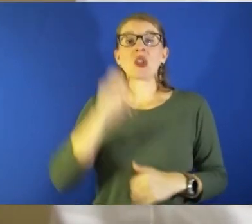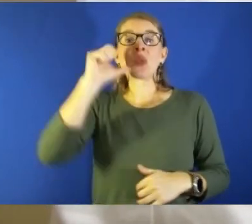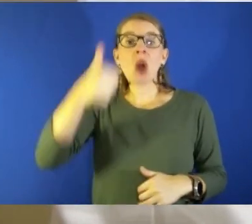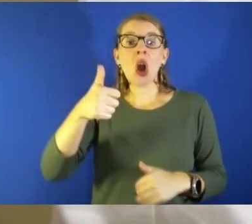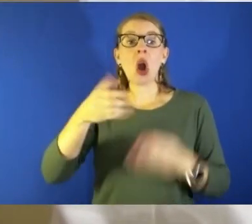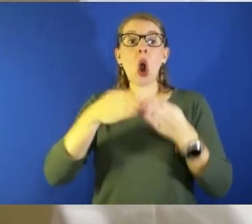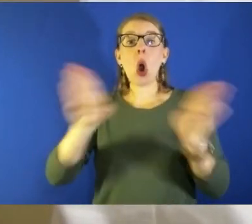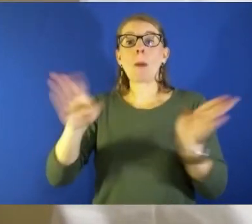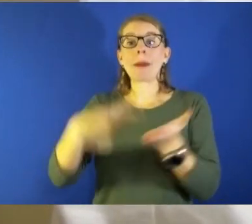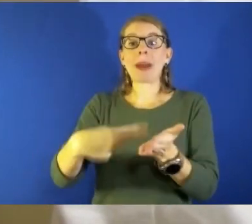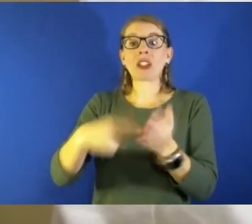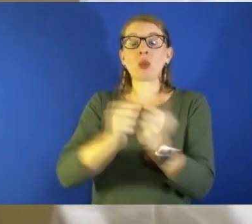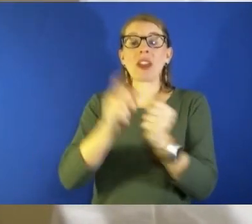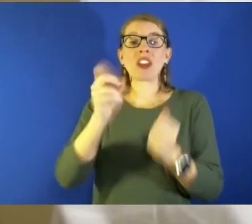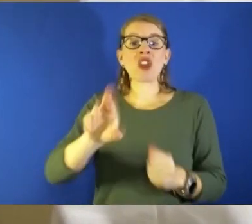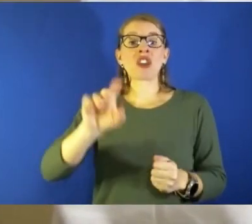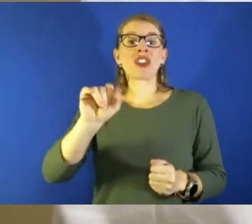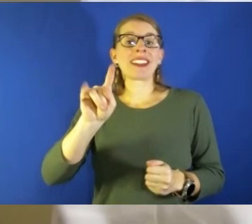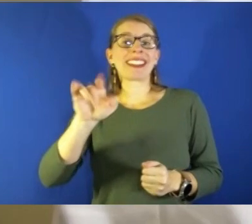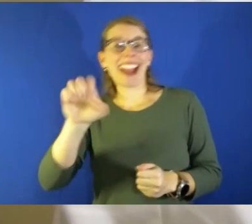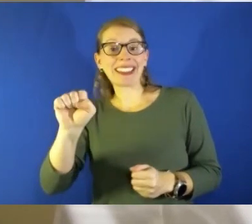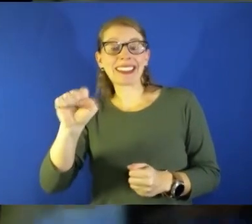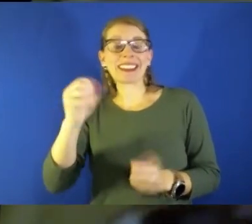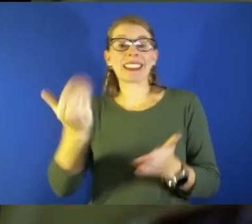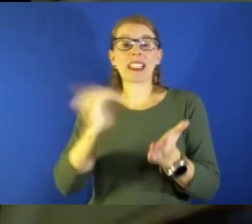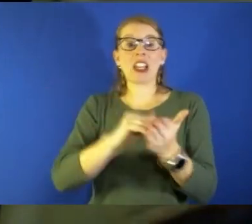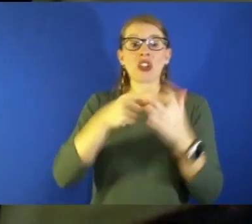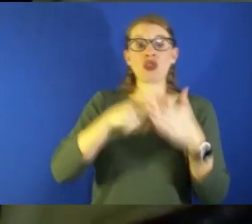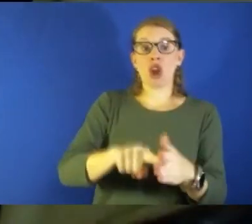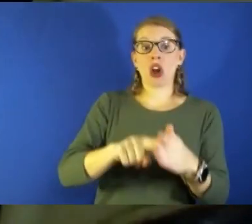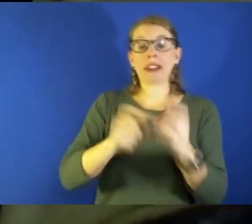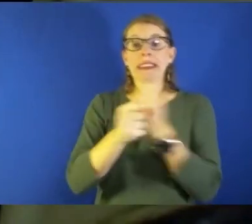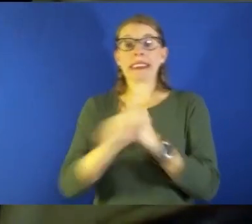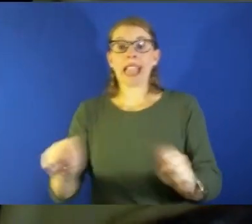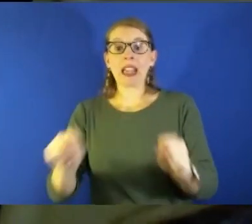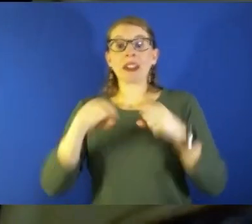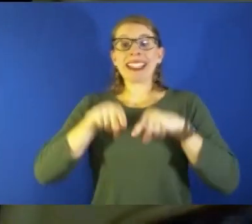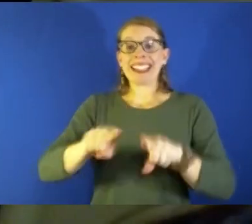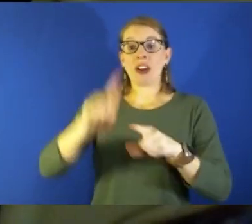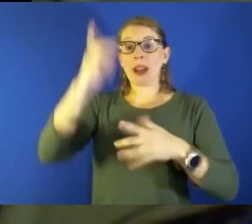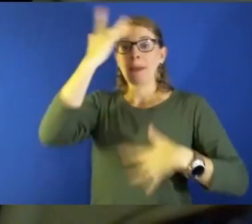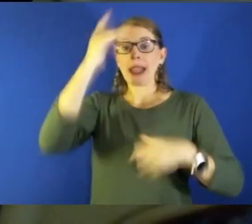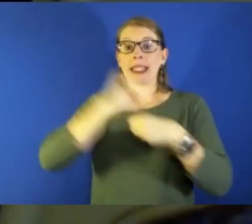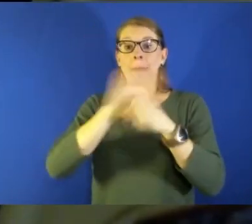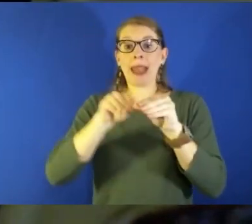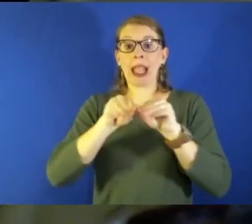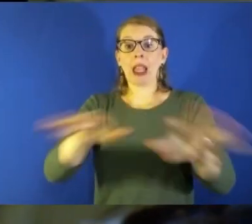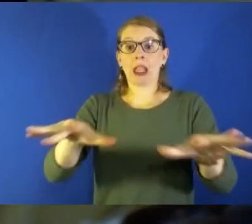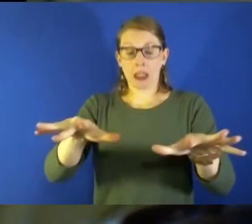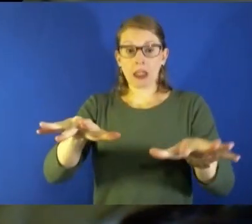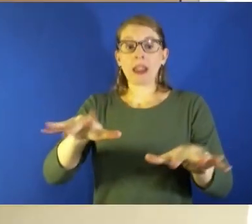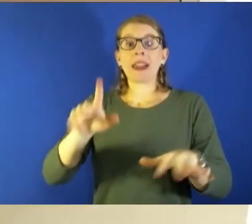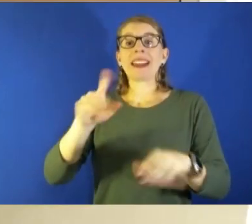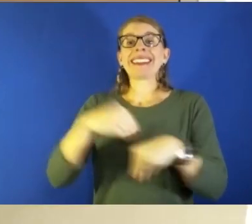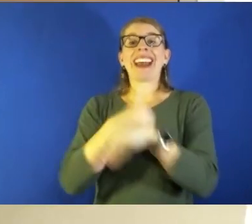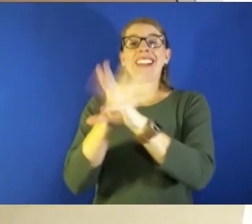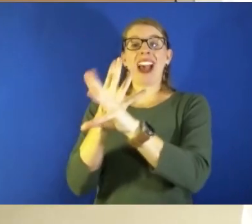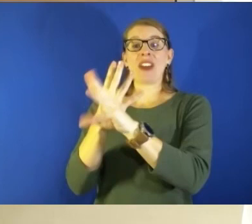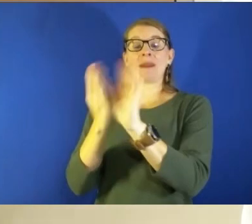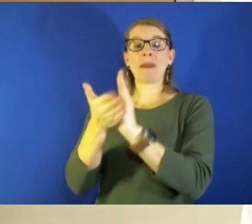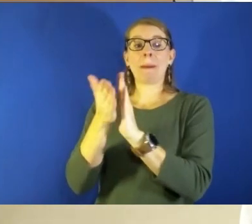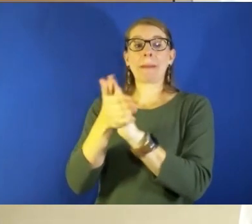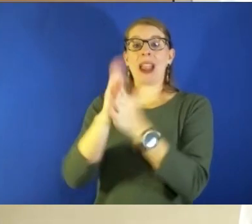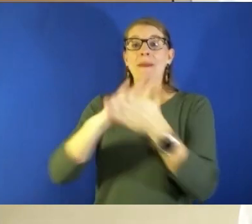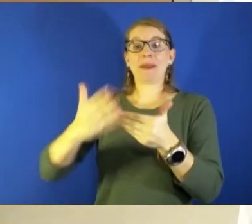Dr. Stites is back. What started out as a way to stay safe during the pandemic, telehealth has become convenient and a whole new way for